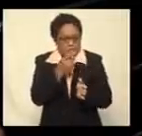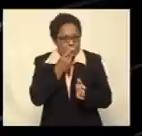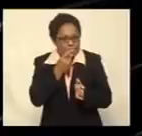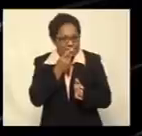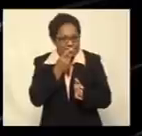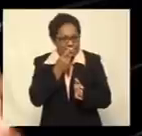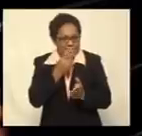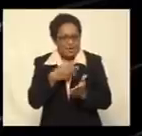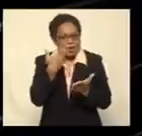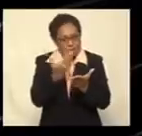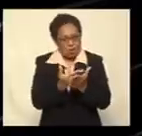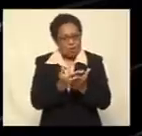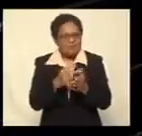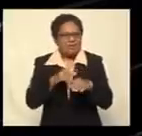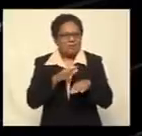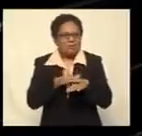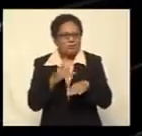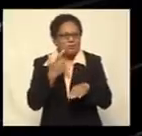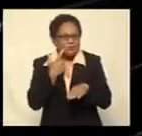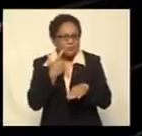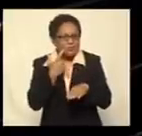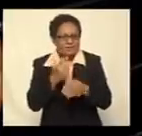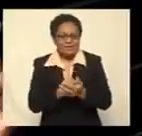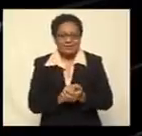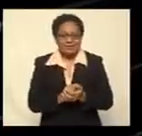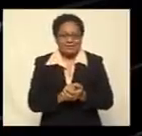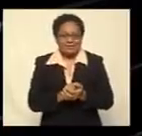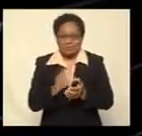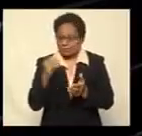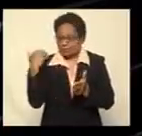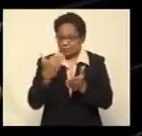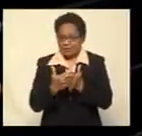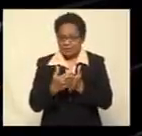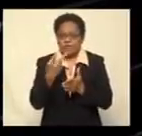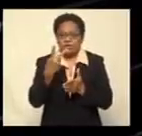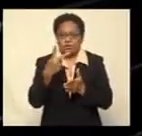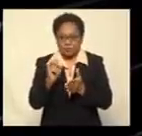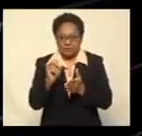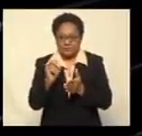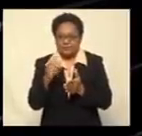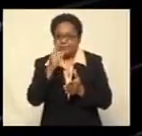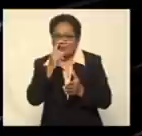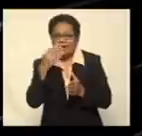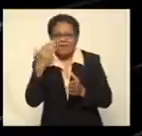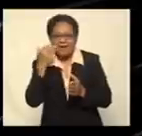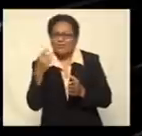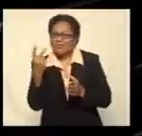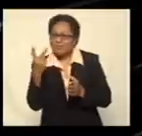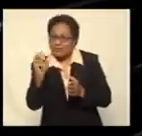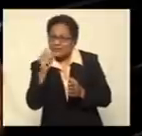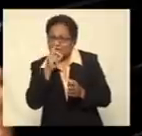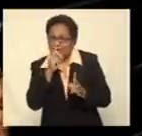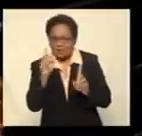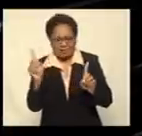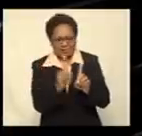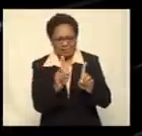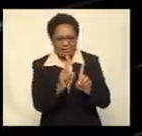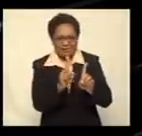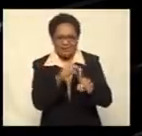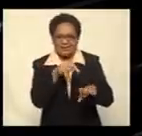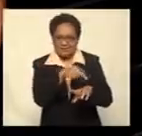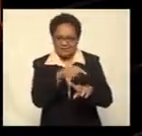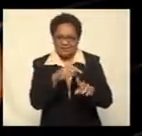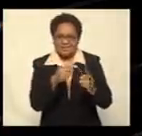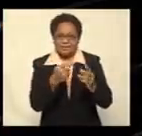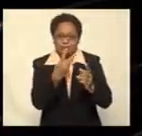so far, 20 close contacts have been identified through the app. These contacts were found very quickly,